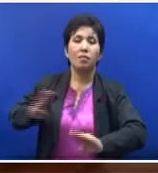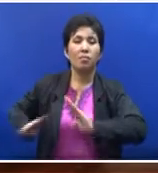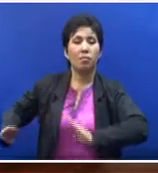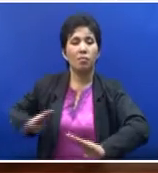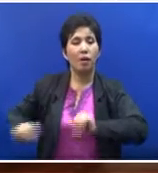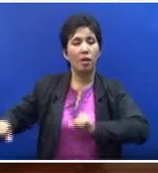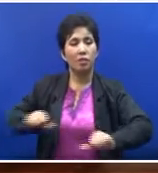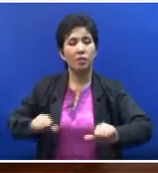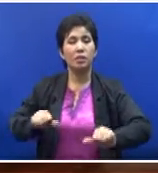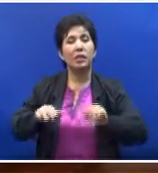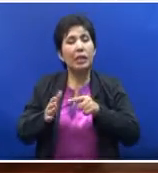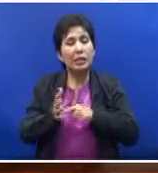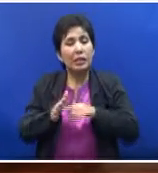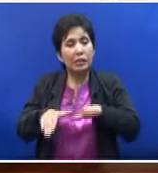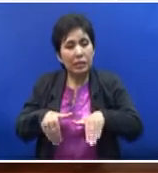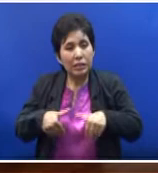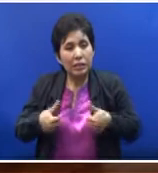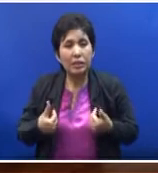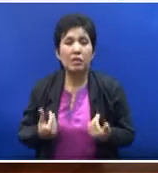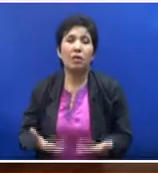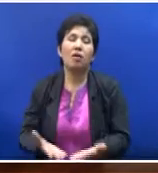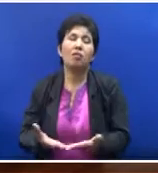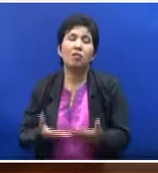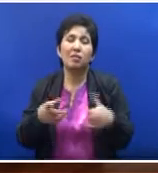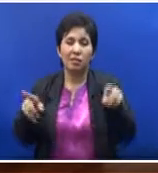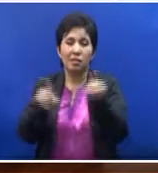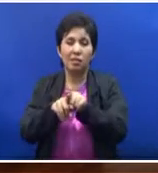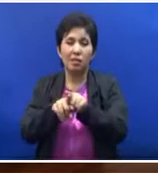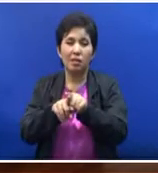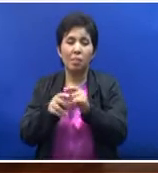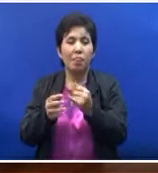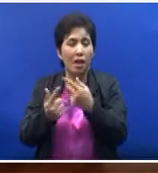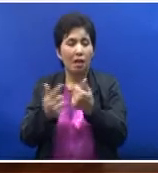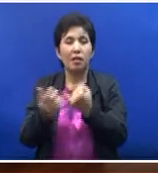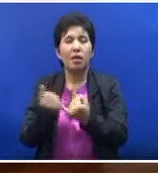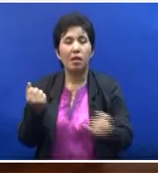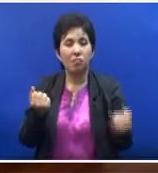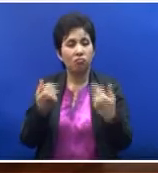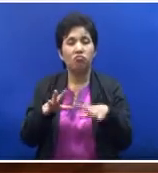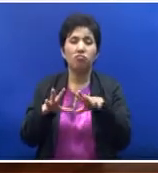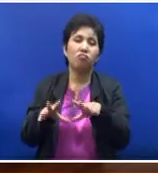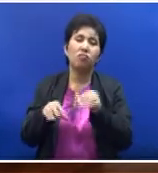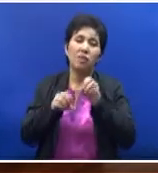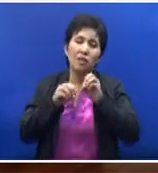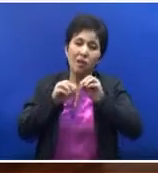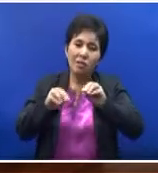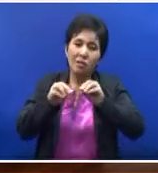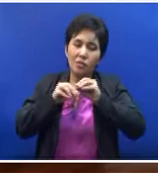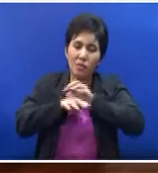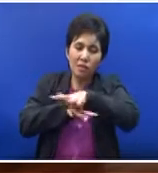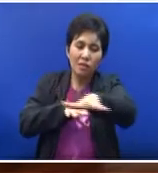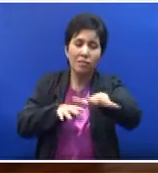so this is how he described that it is like biological organism. So you just imagine it is